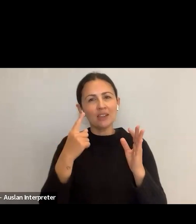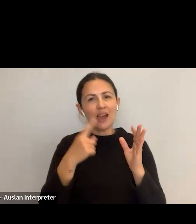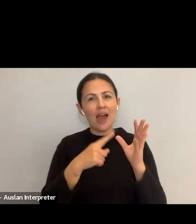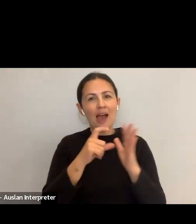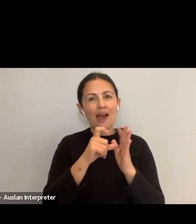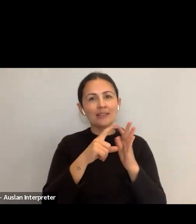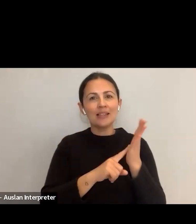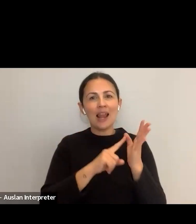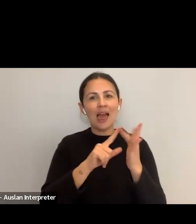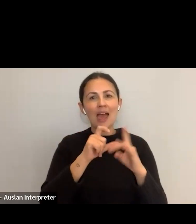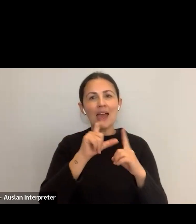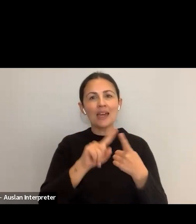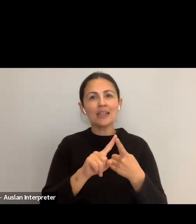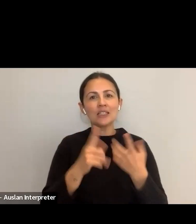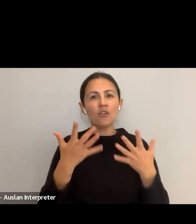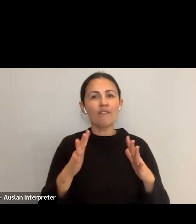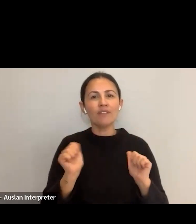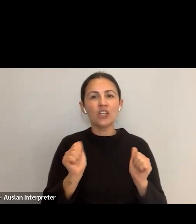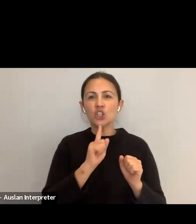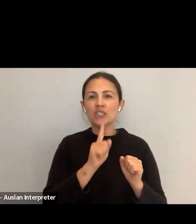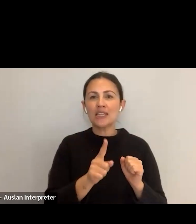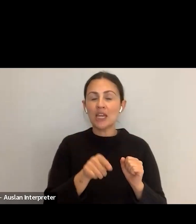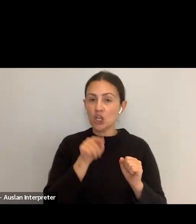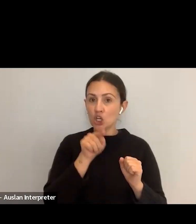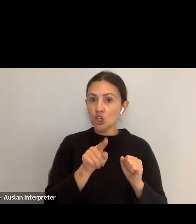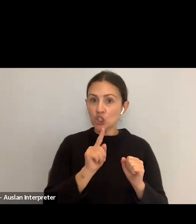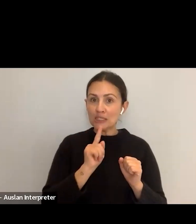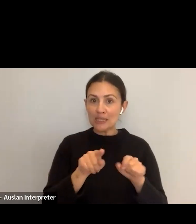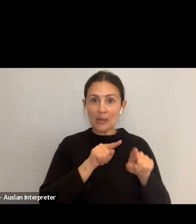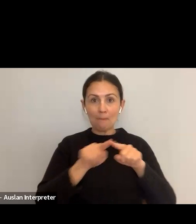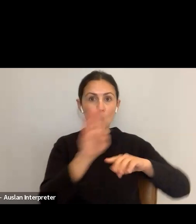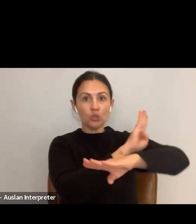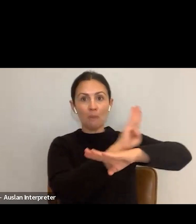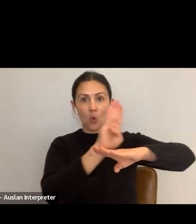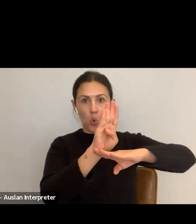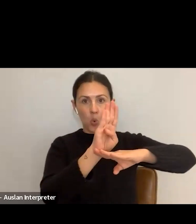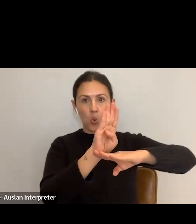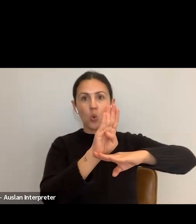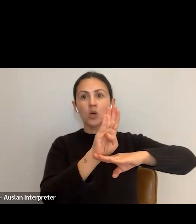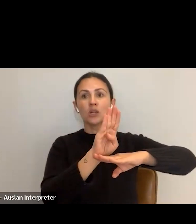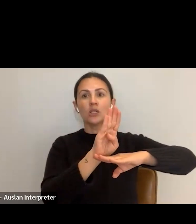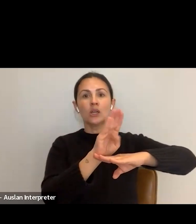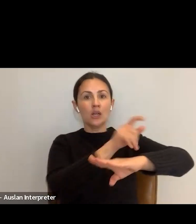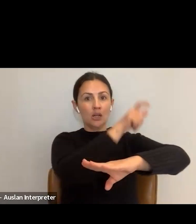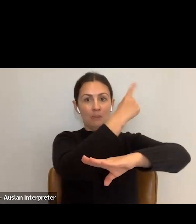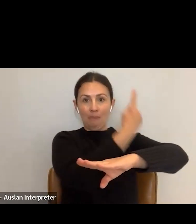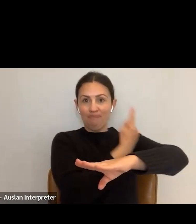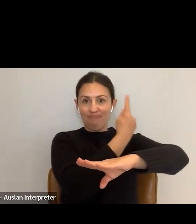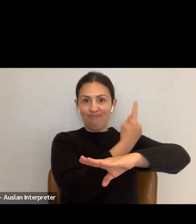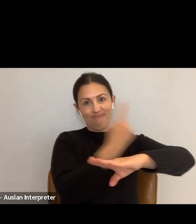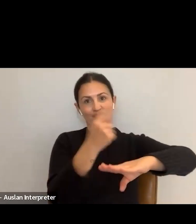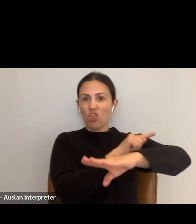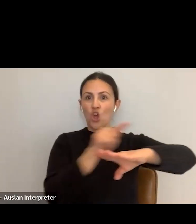beginning, the domination of boards and governance levels in this country being